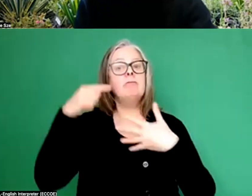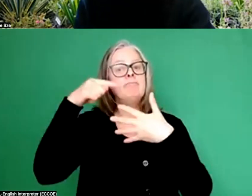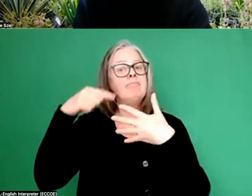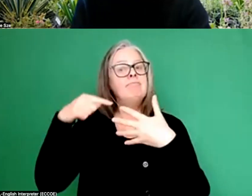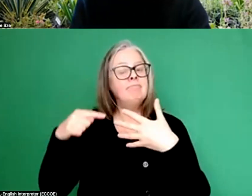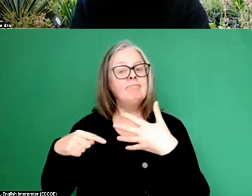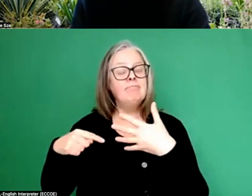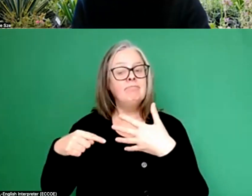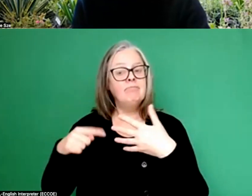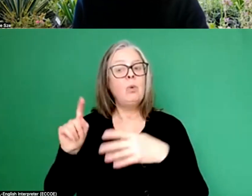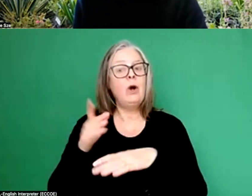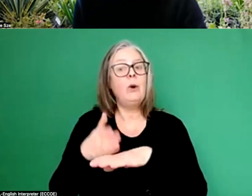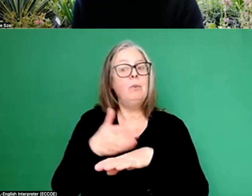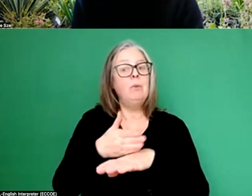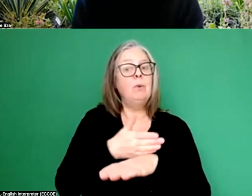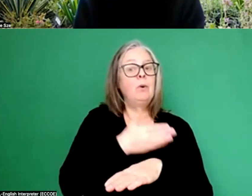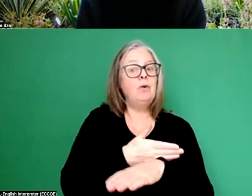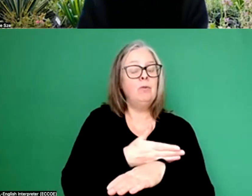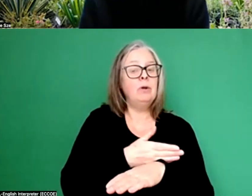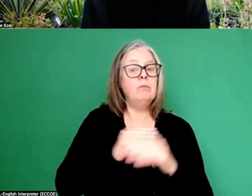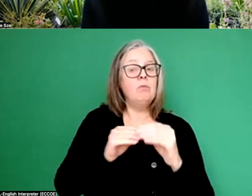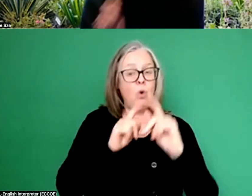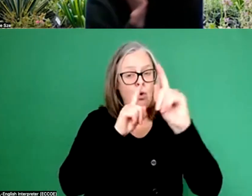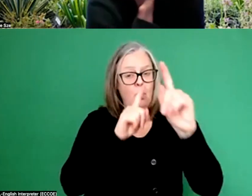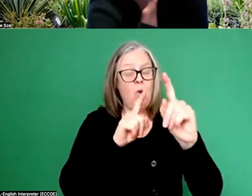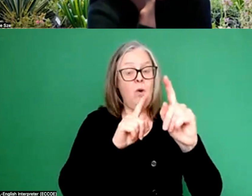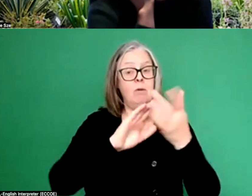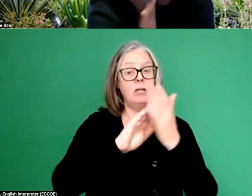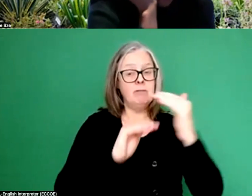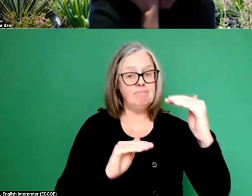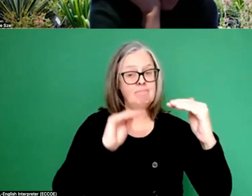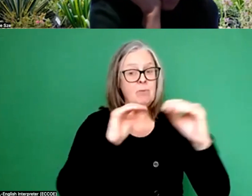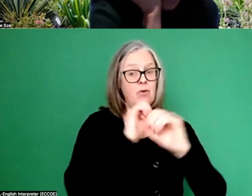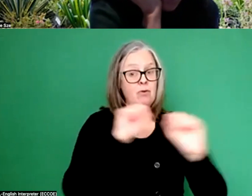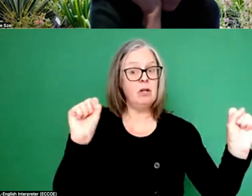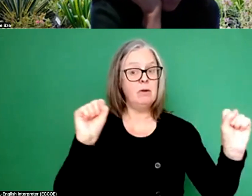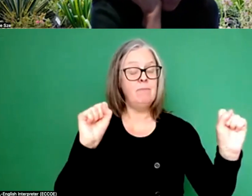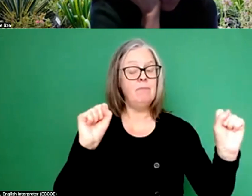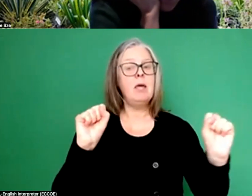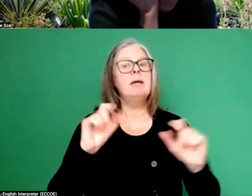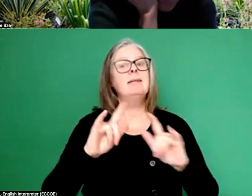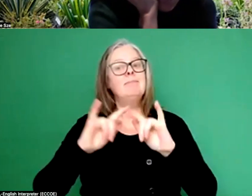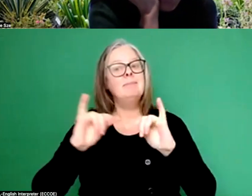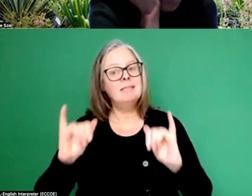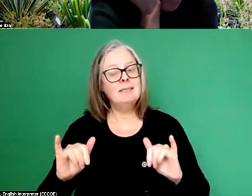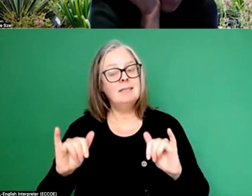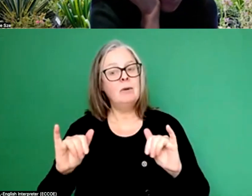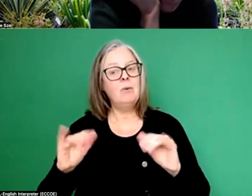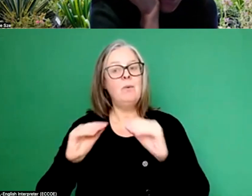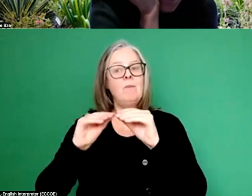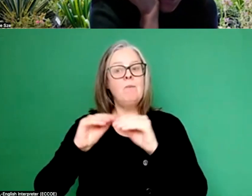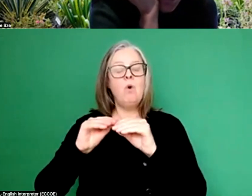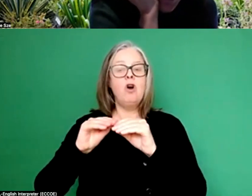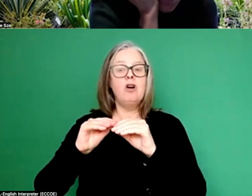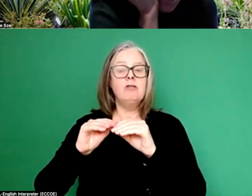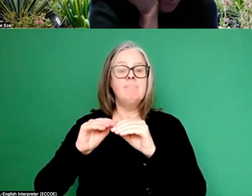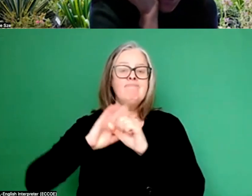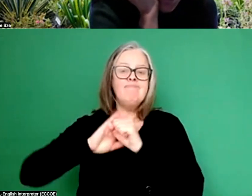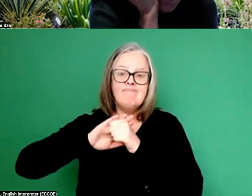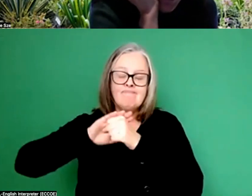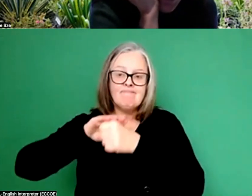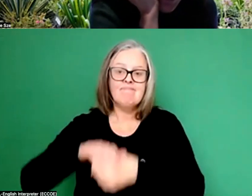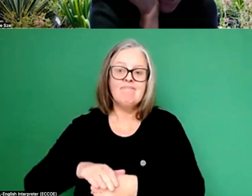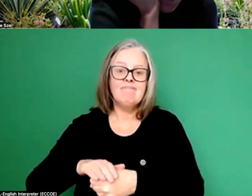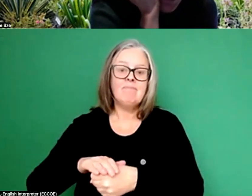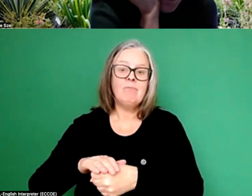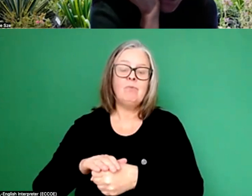there is improvement and movements towards freedom. There is also going to be increasing pressures around deprivation. loss and want